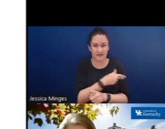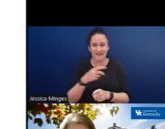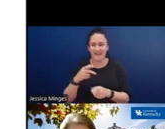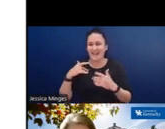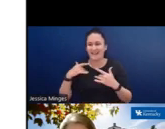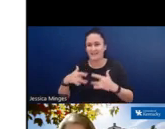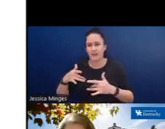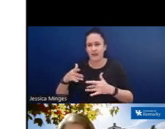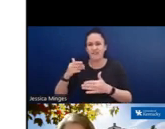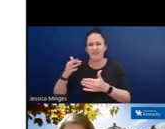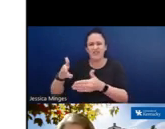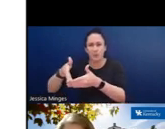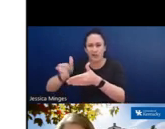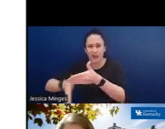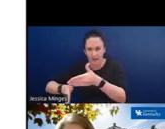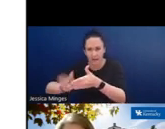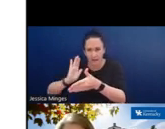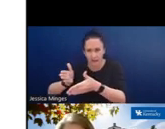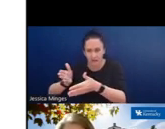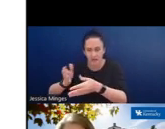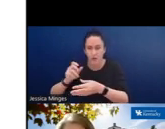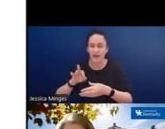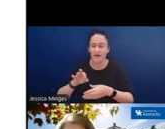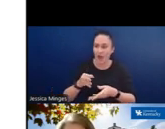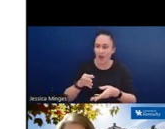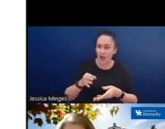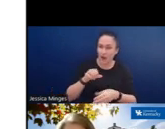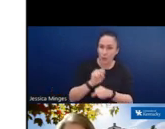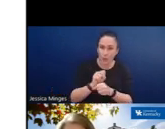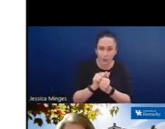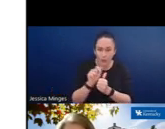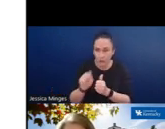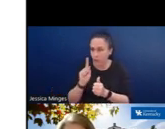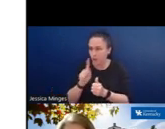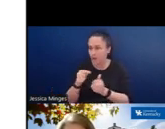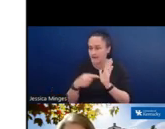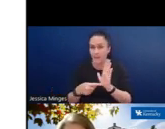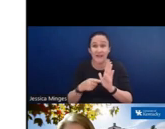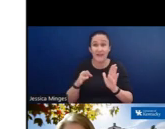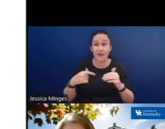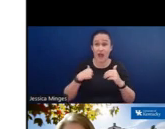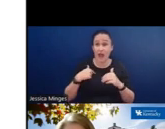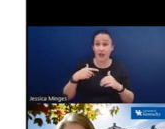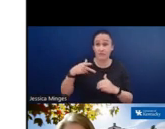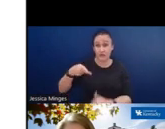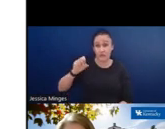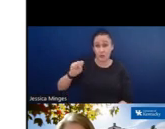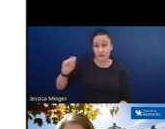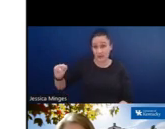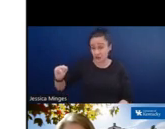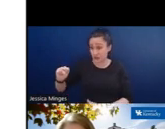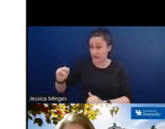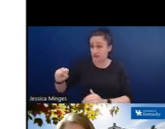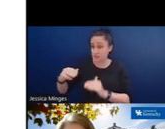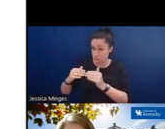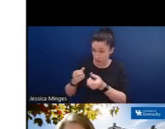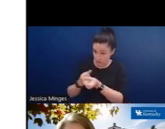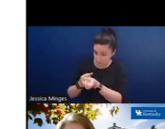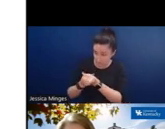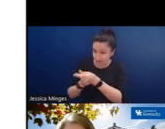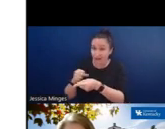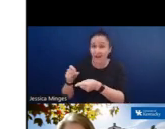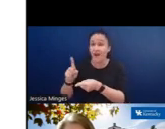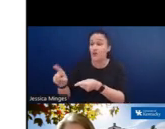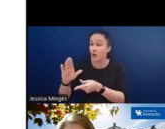participant. So if I work with you, like for example, if I was a peer support specialist in a NICU, oftentimes when your baby is discharged and you